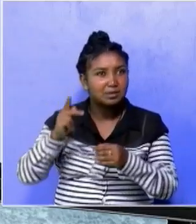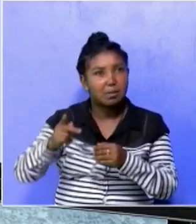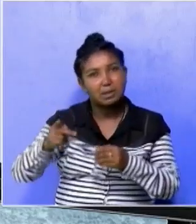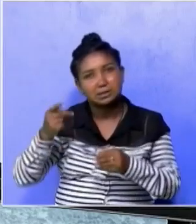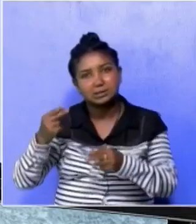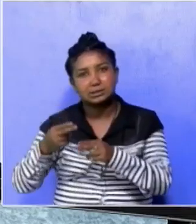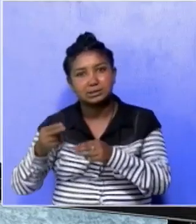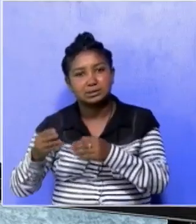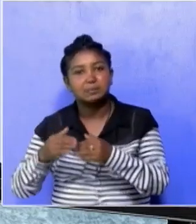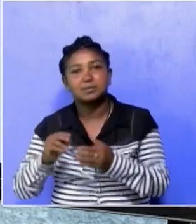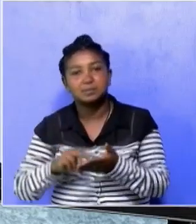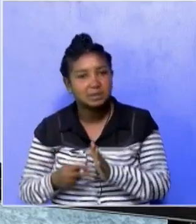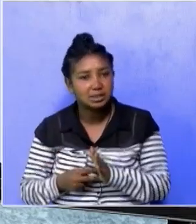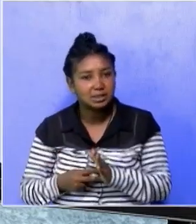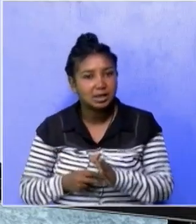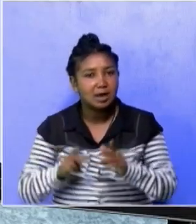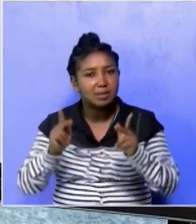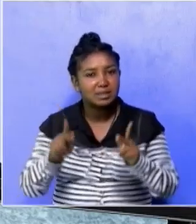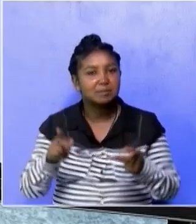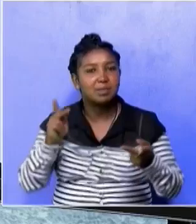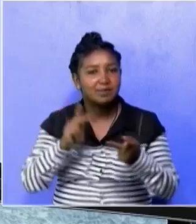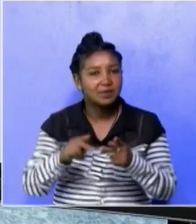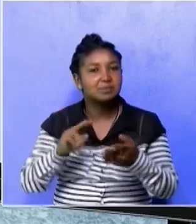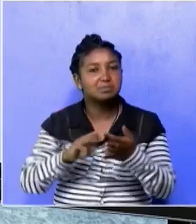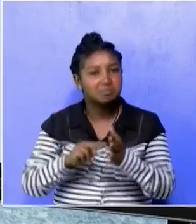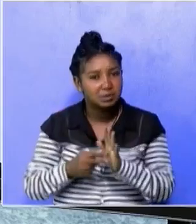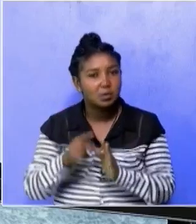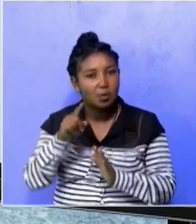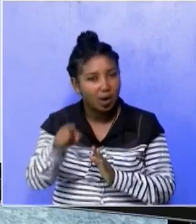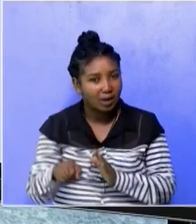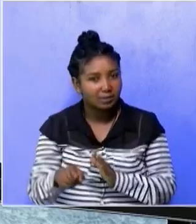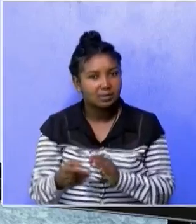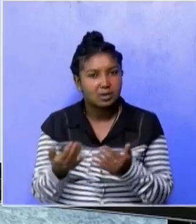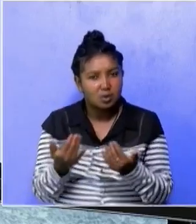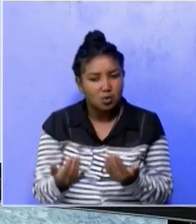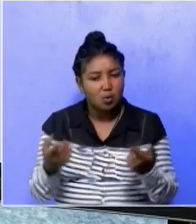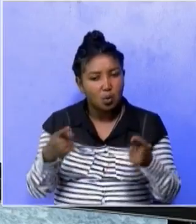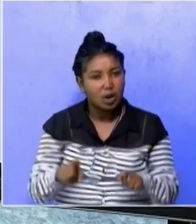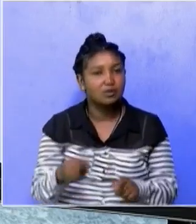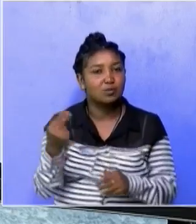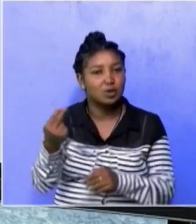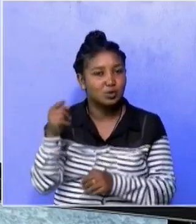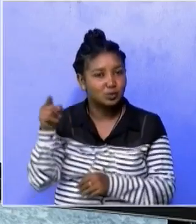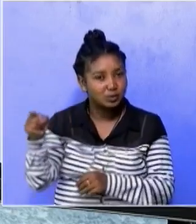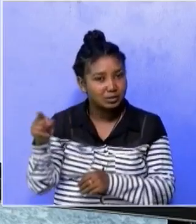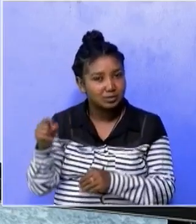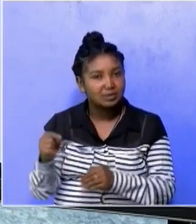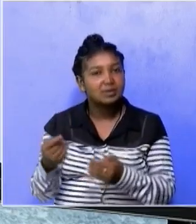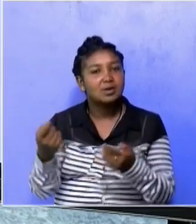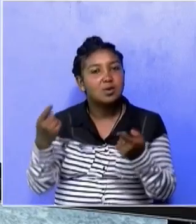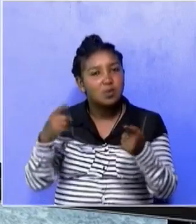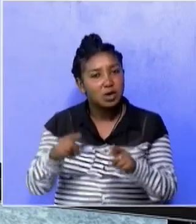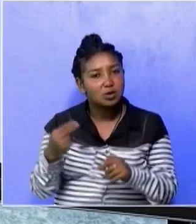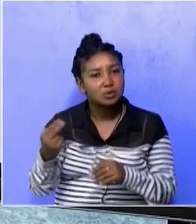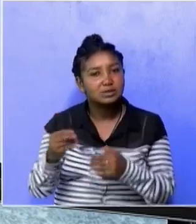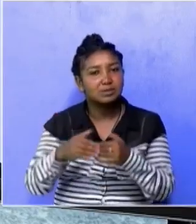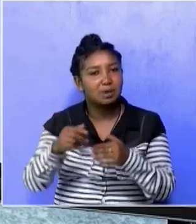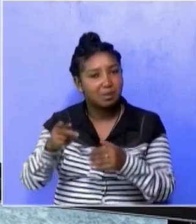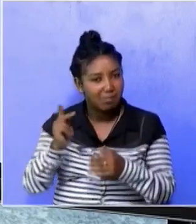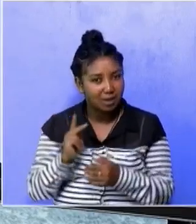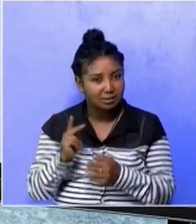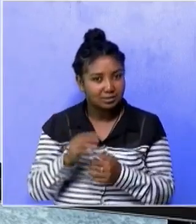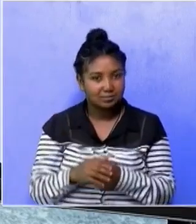mean, and what present perfect tense means. When do we use present perfect tense? When do we use simple past